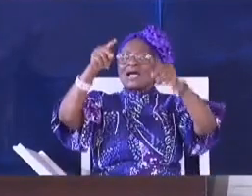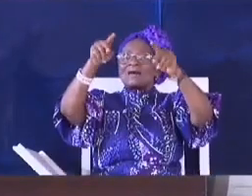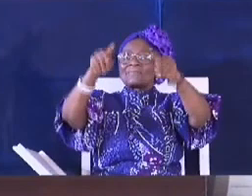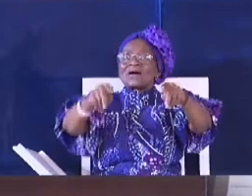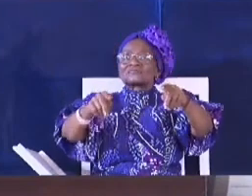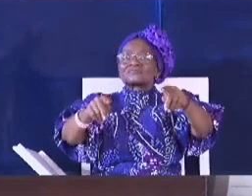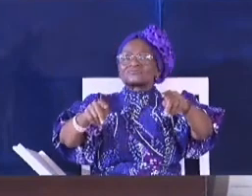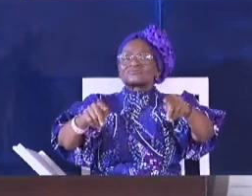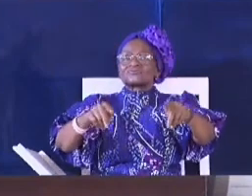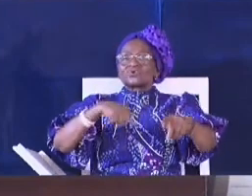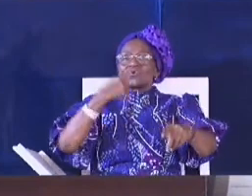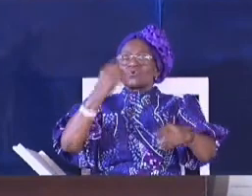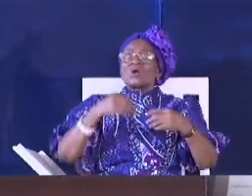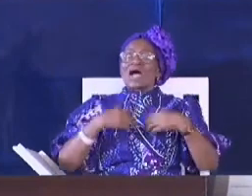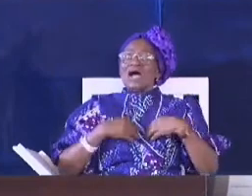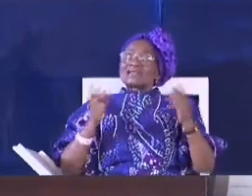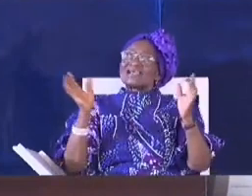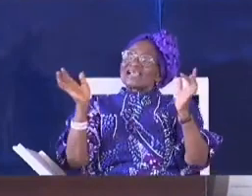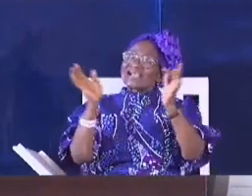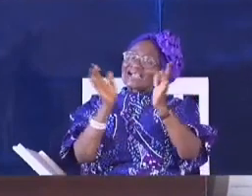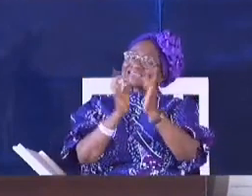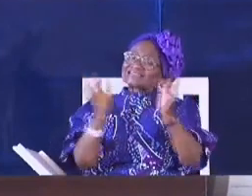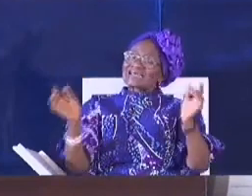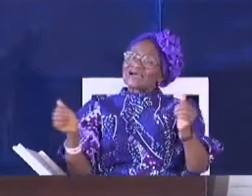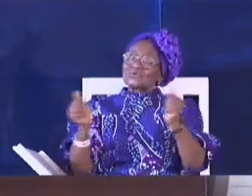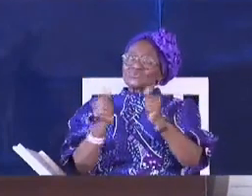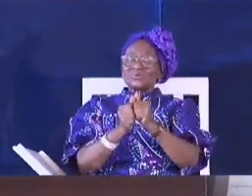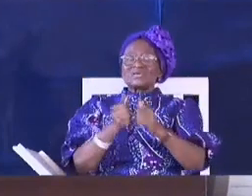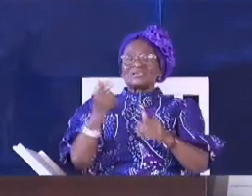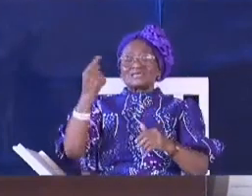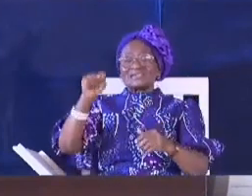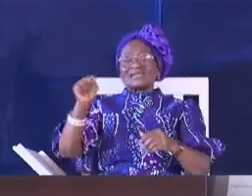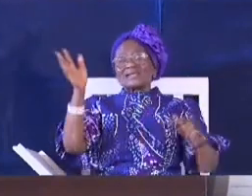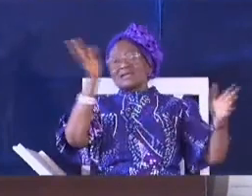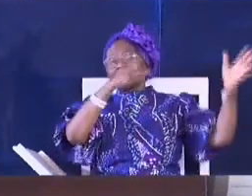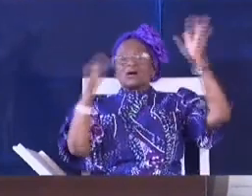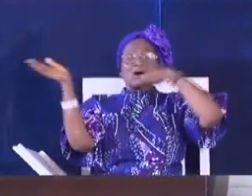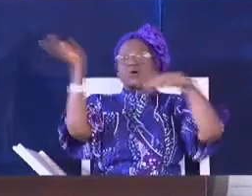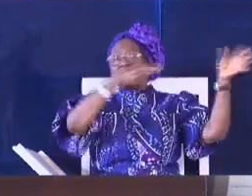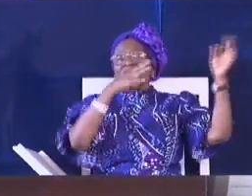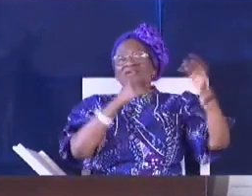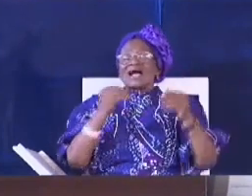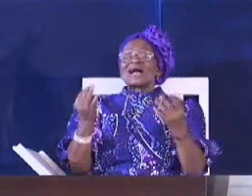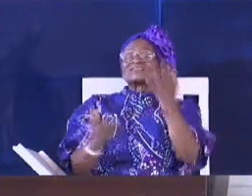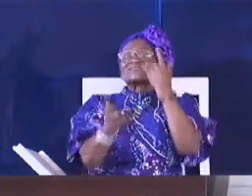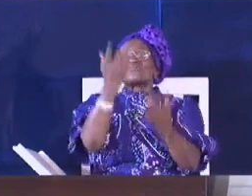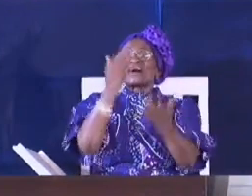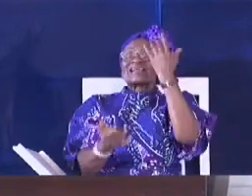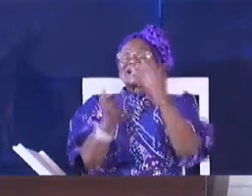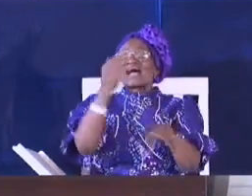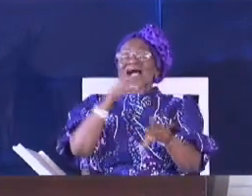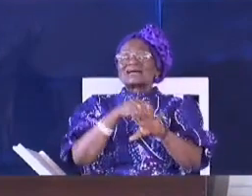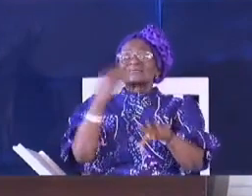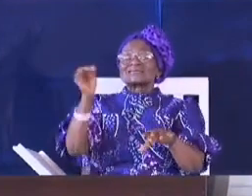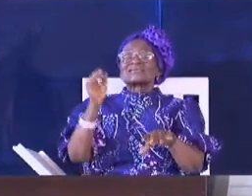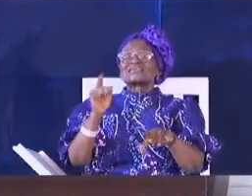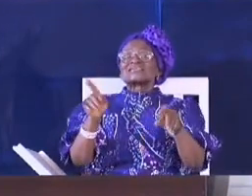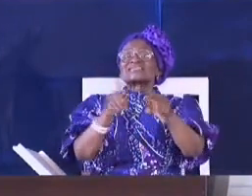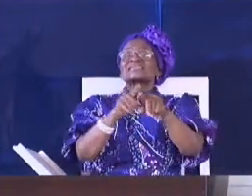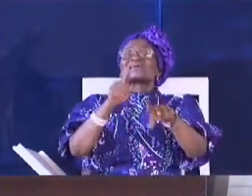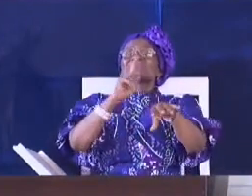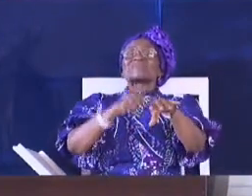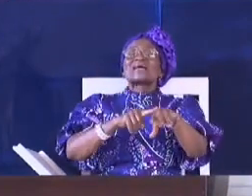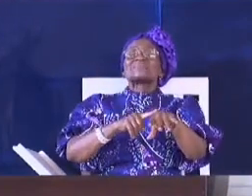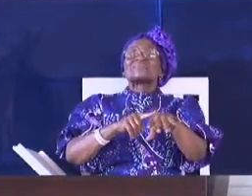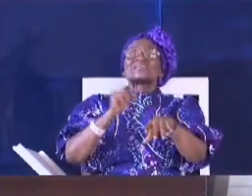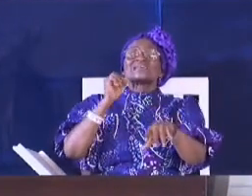who had an encounter with the wind and the fire at the same time. His name,